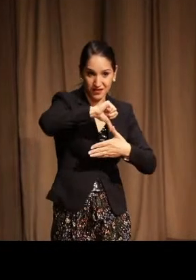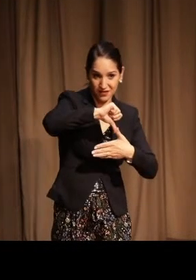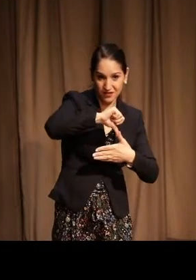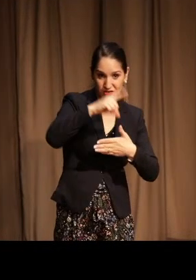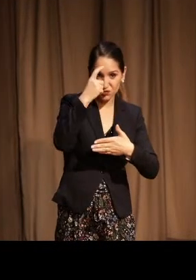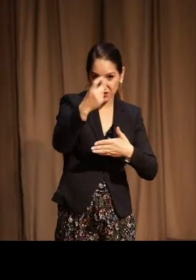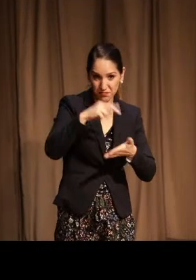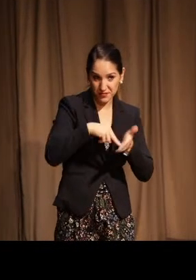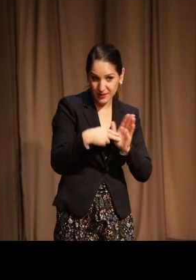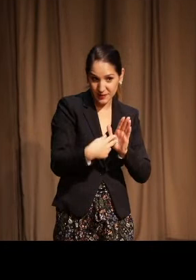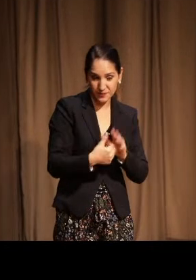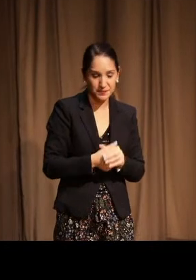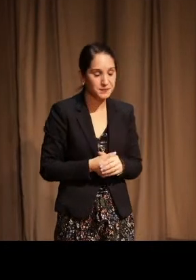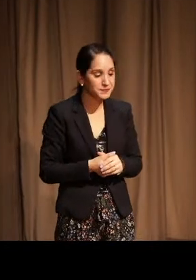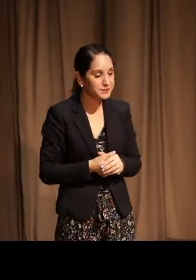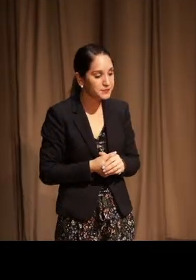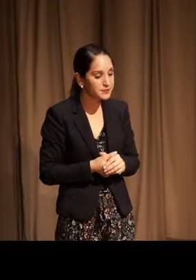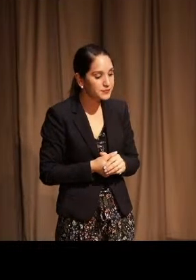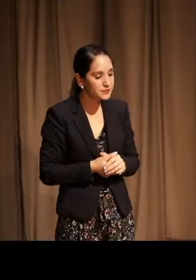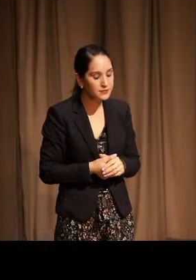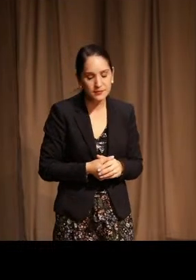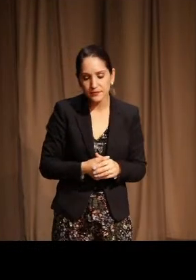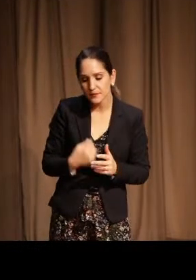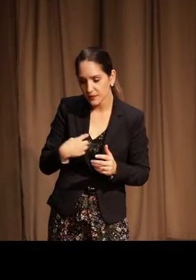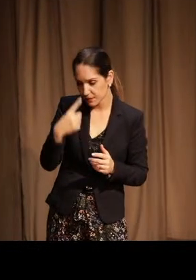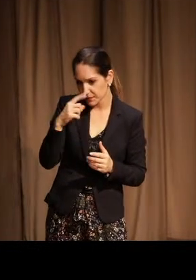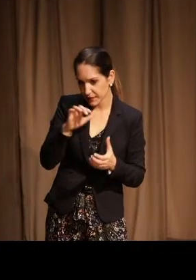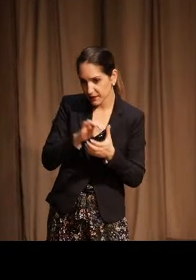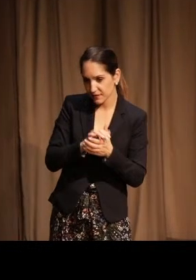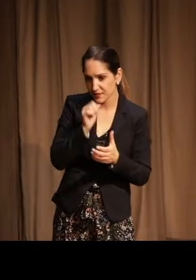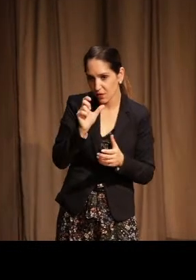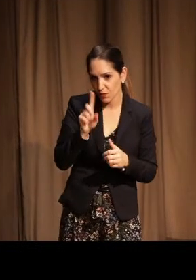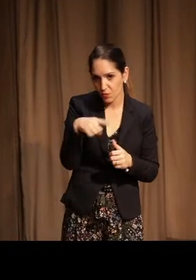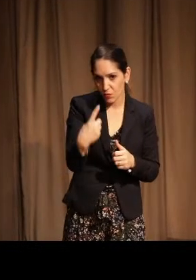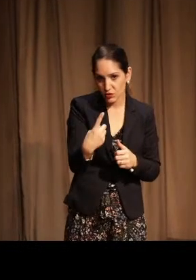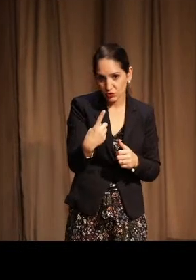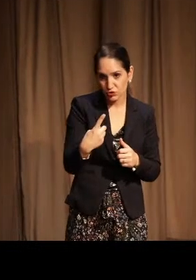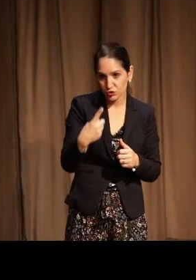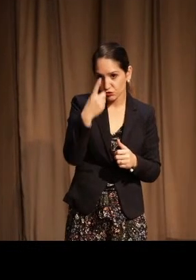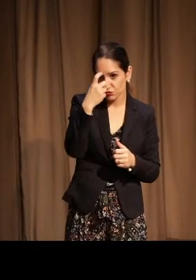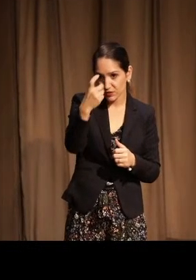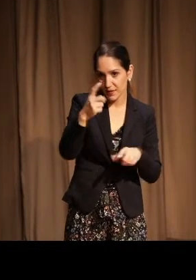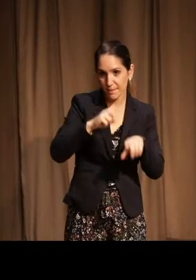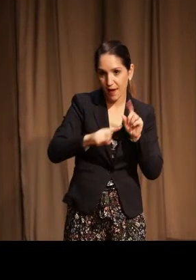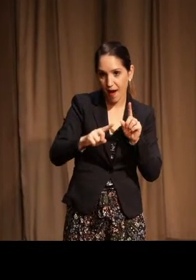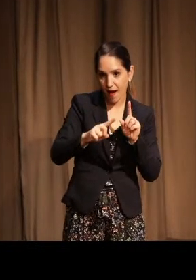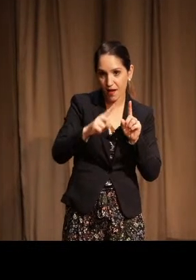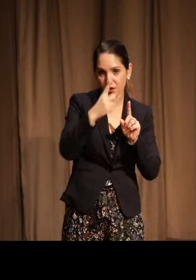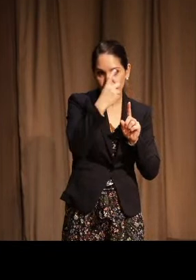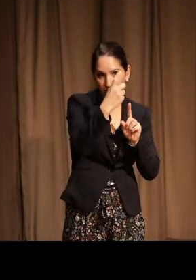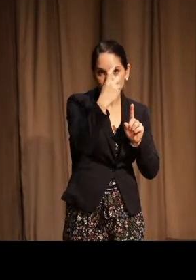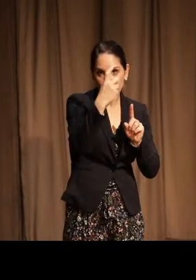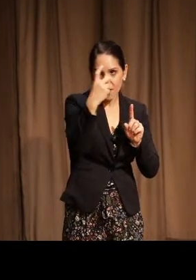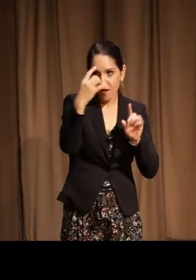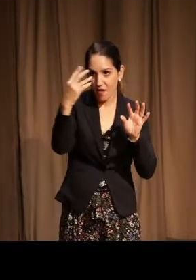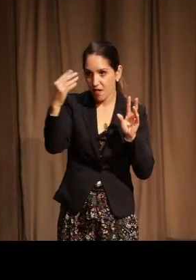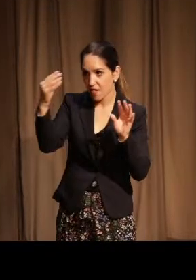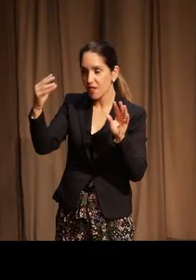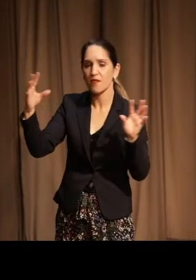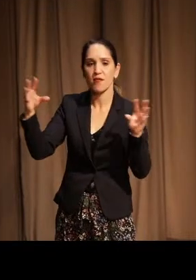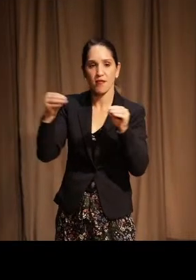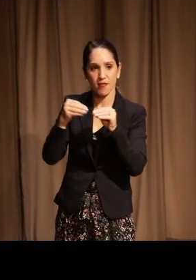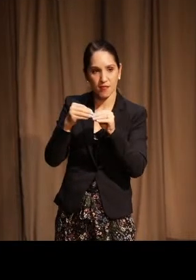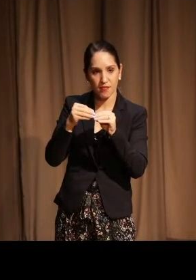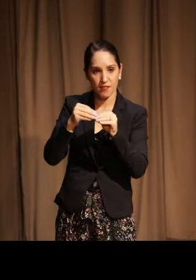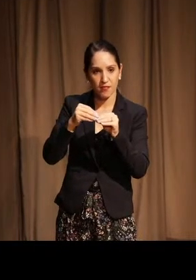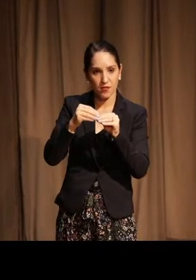is. So I believe it's not only one dream, but it's like dreams, no? It's have a